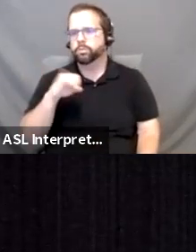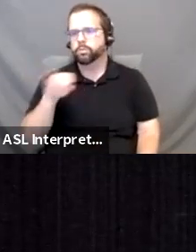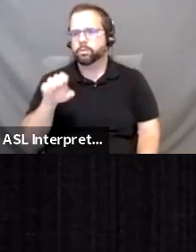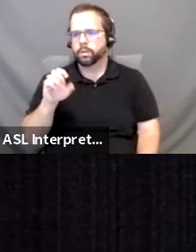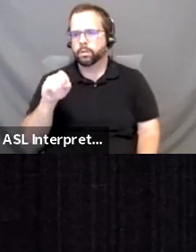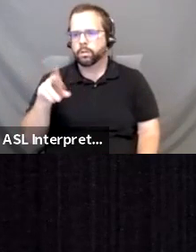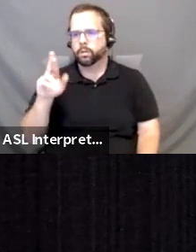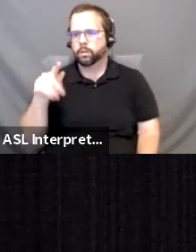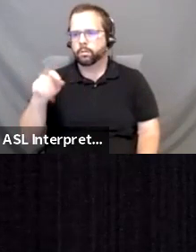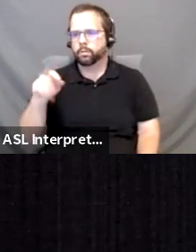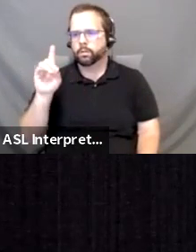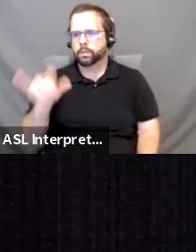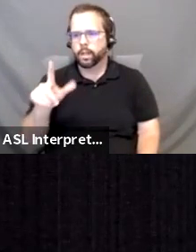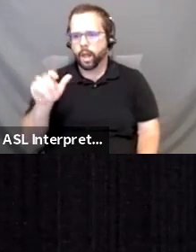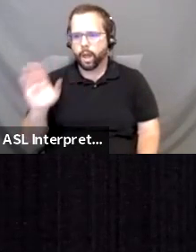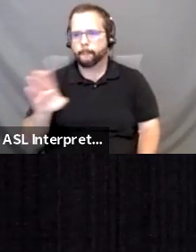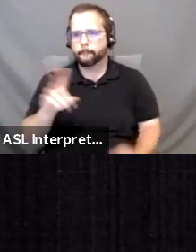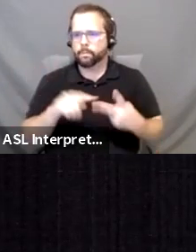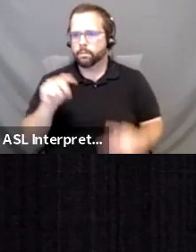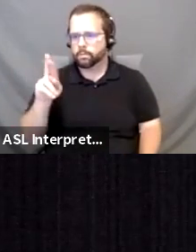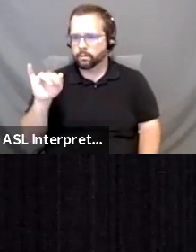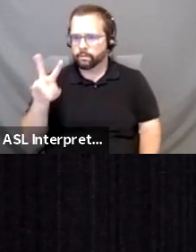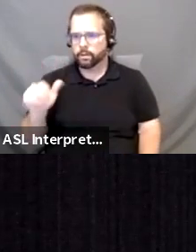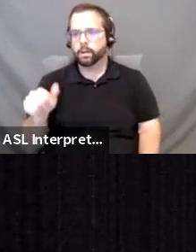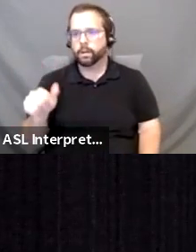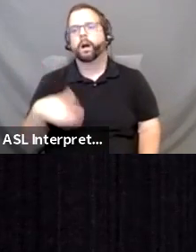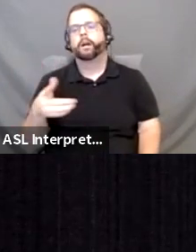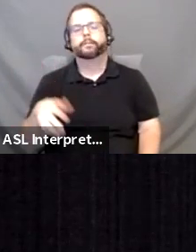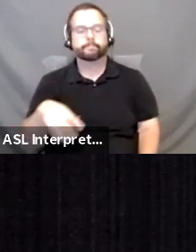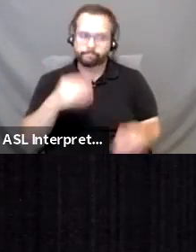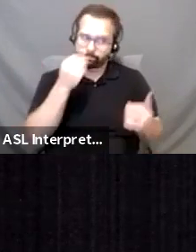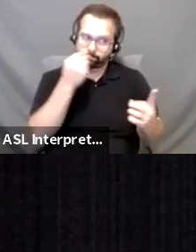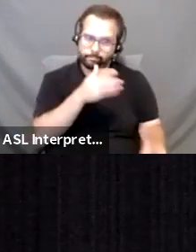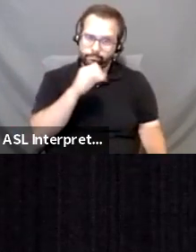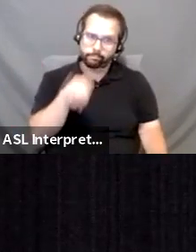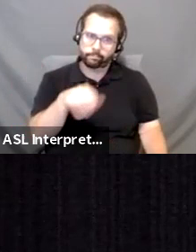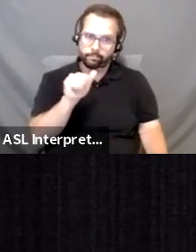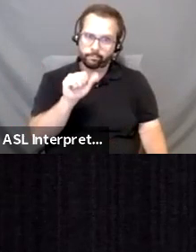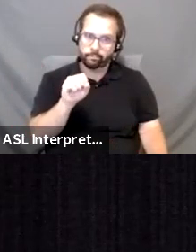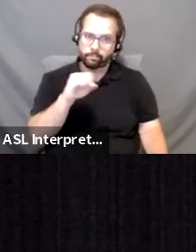Zoom. And Joshua, Lightning McQueen, thanks to Laura.